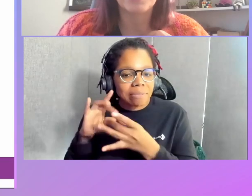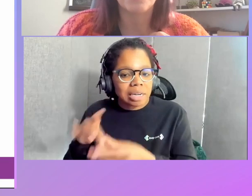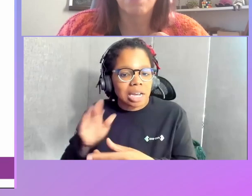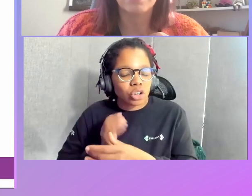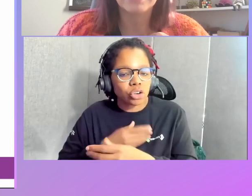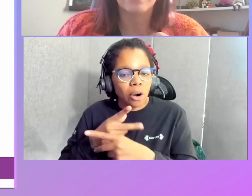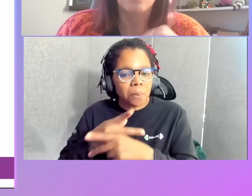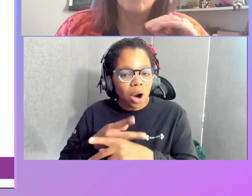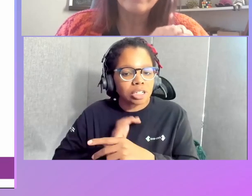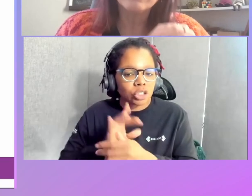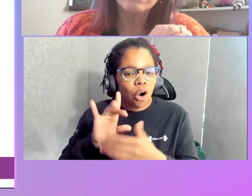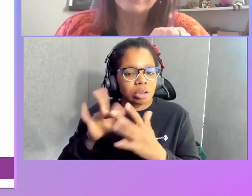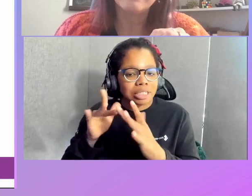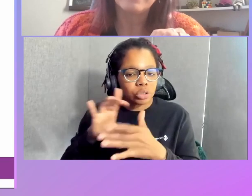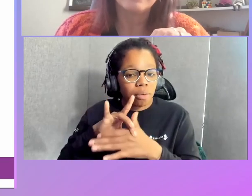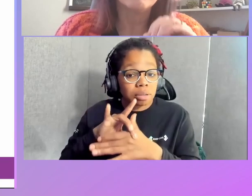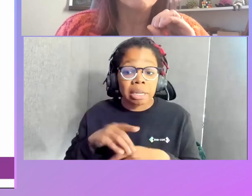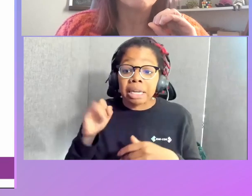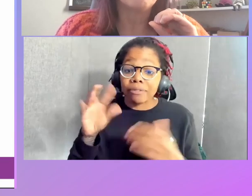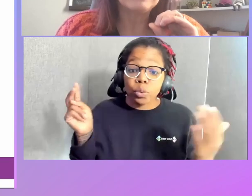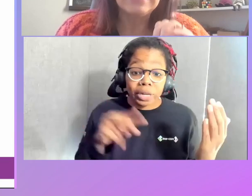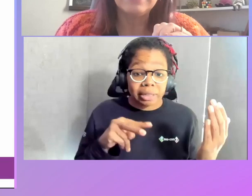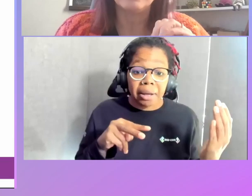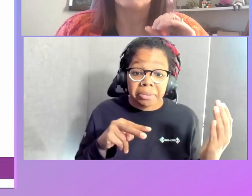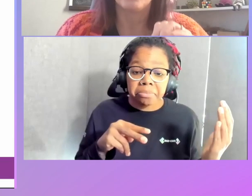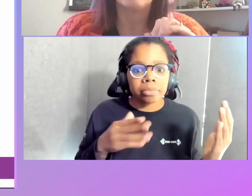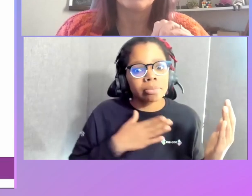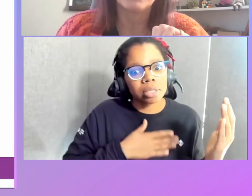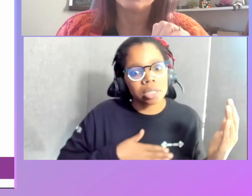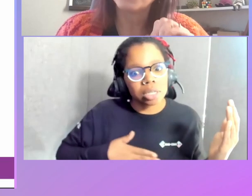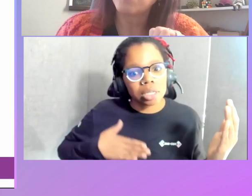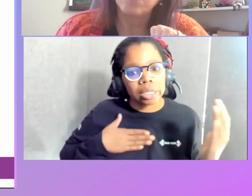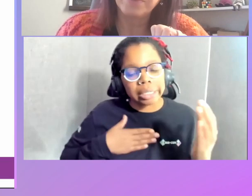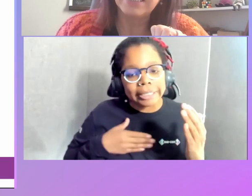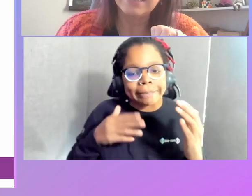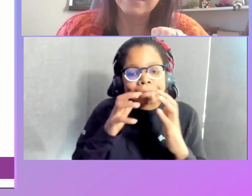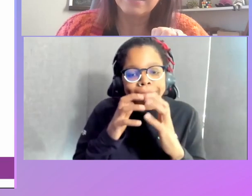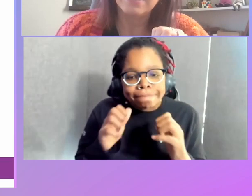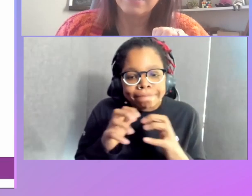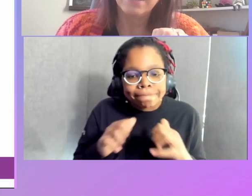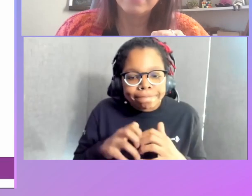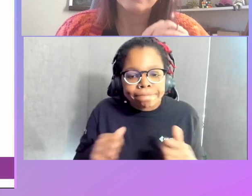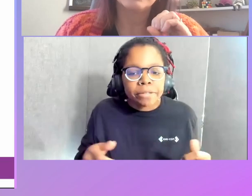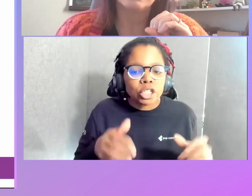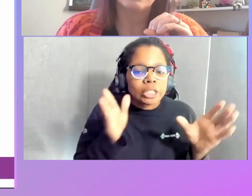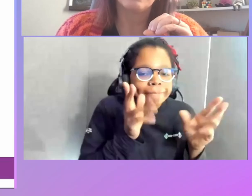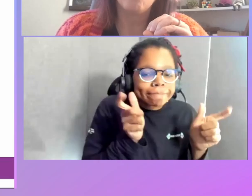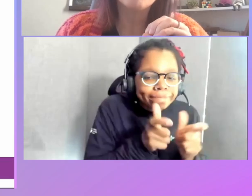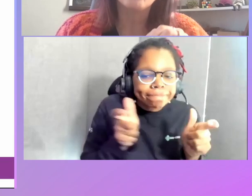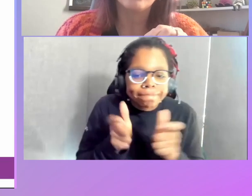and in our digital content. When you're looking at that, please break those into smaller pieces. It